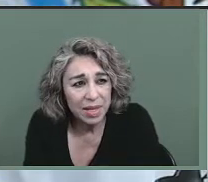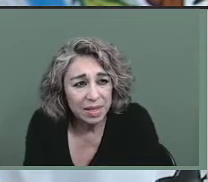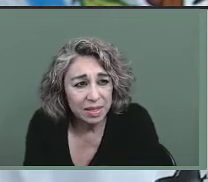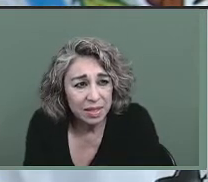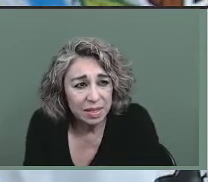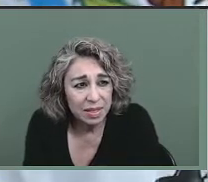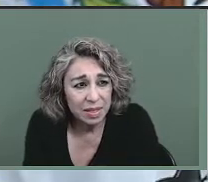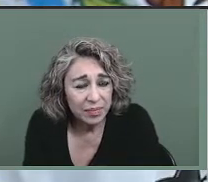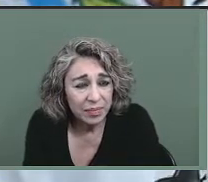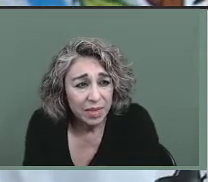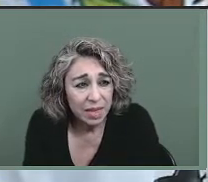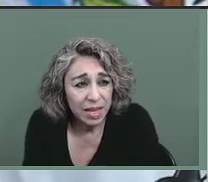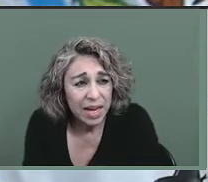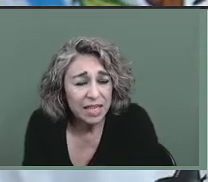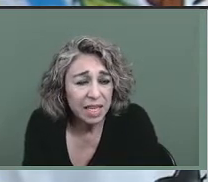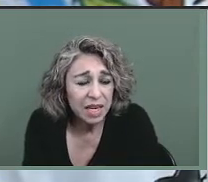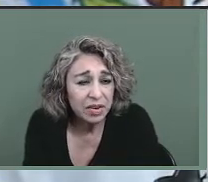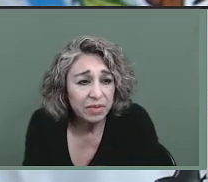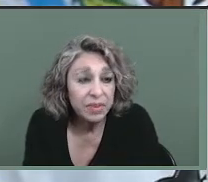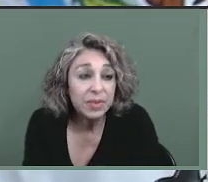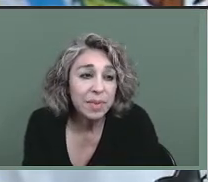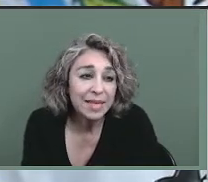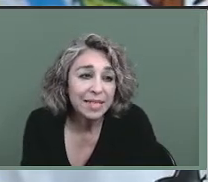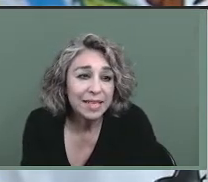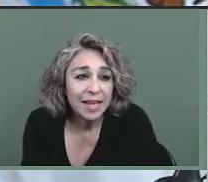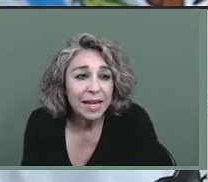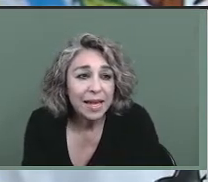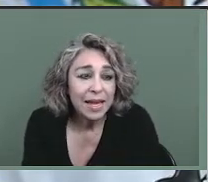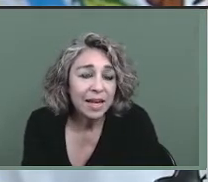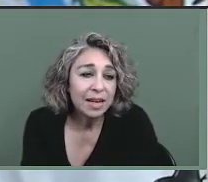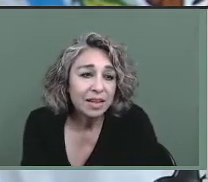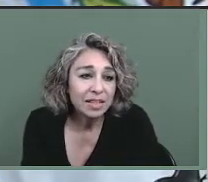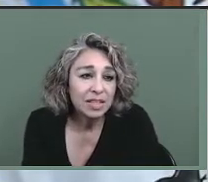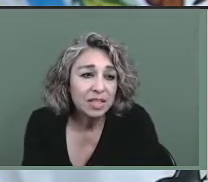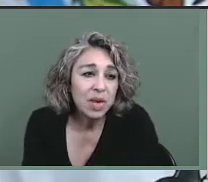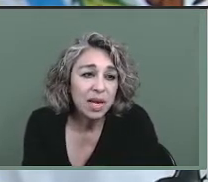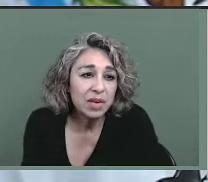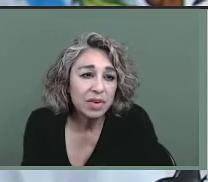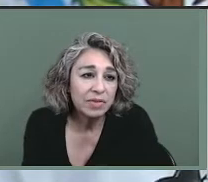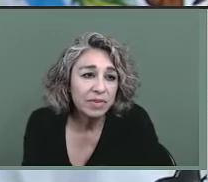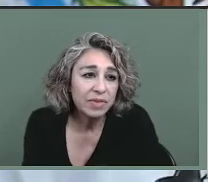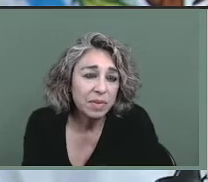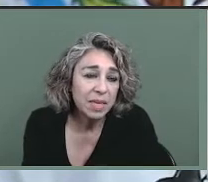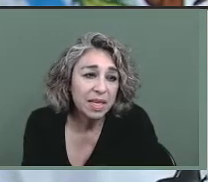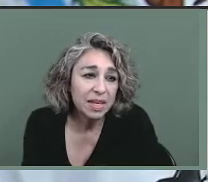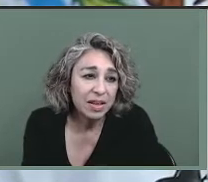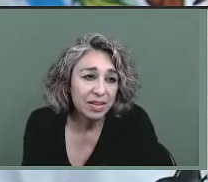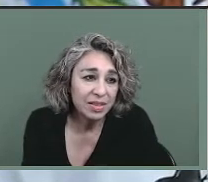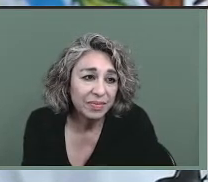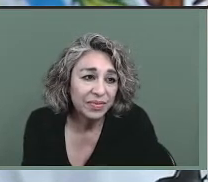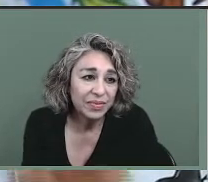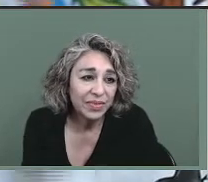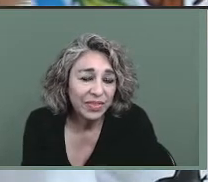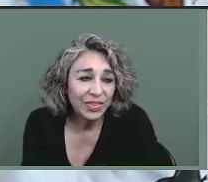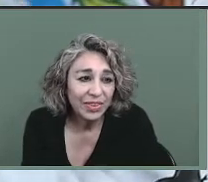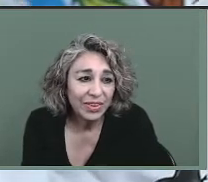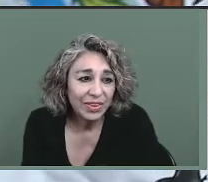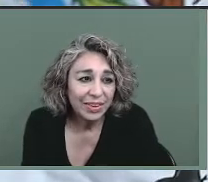Iztapalapa. It has 150 beds. It cost us $350 million.